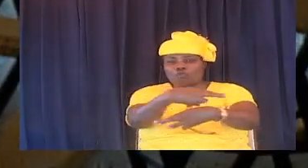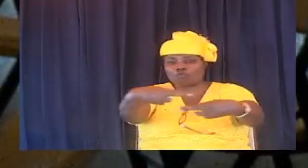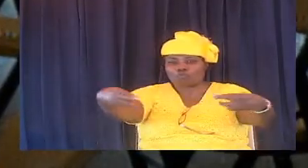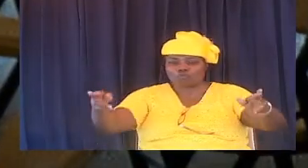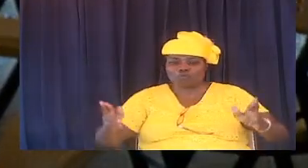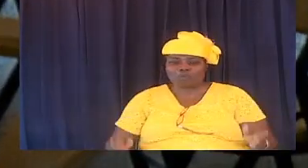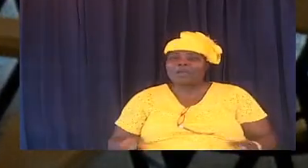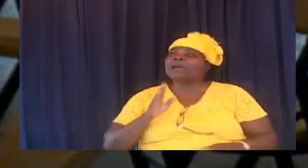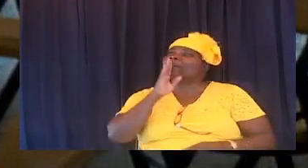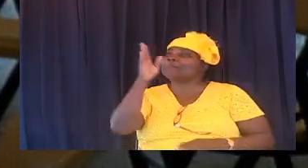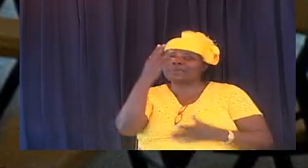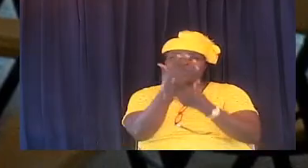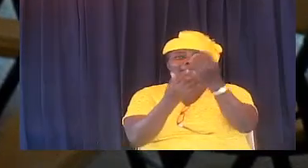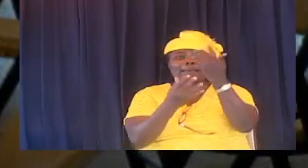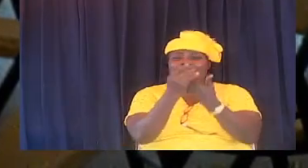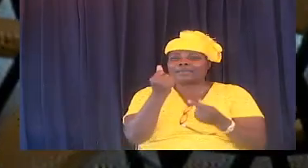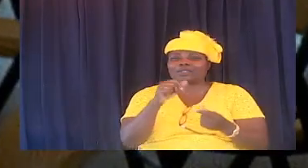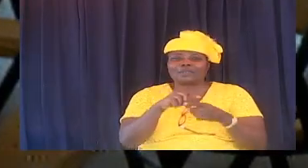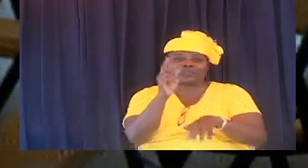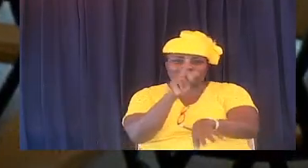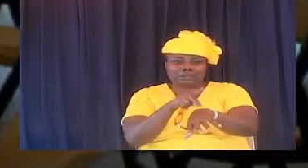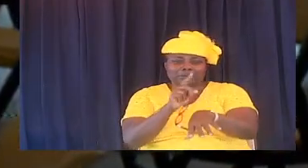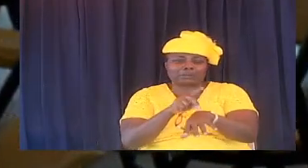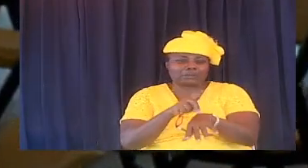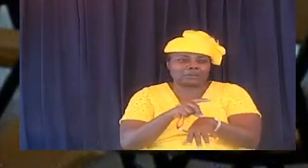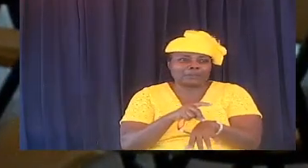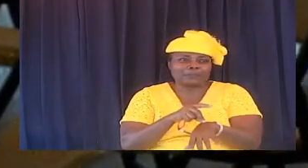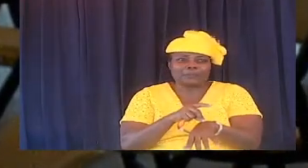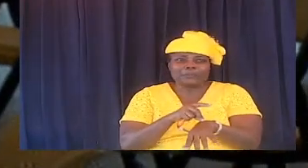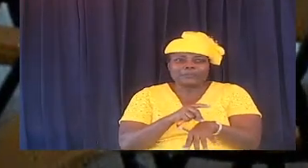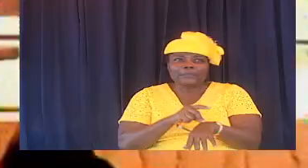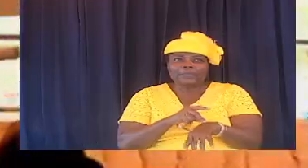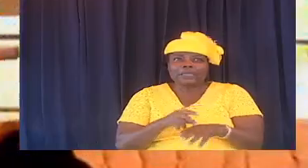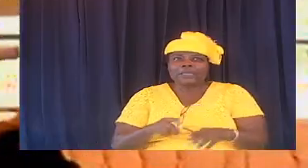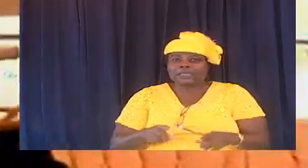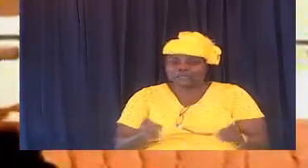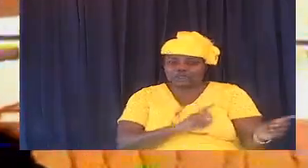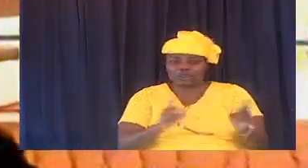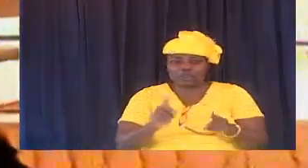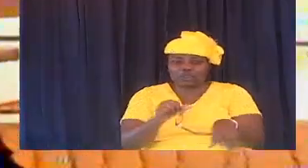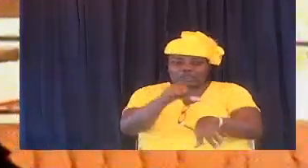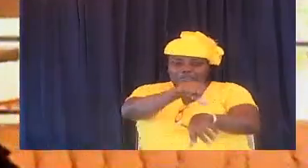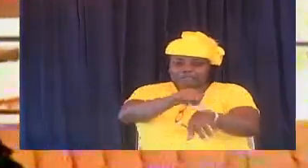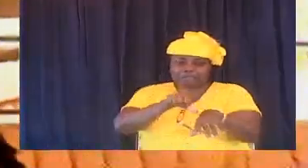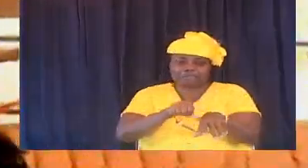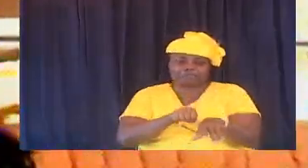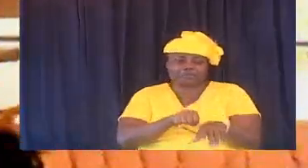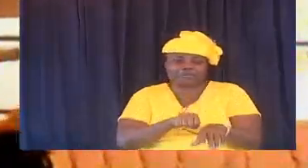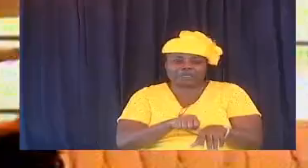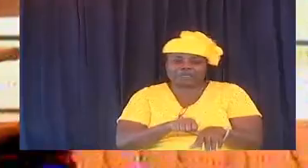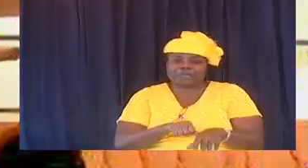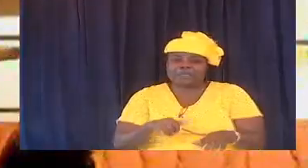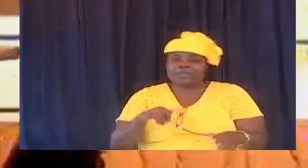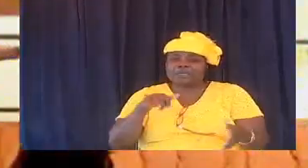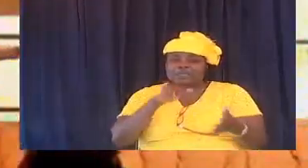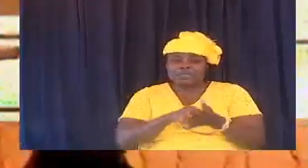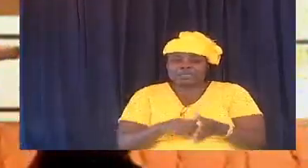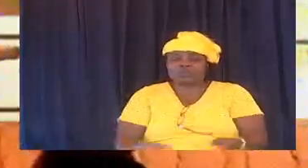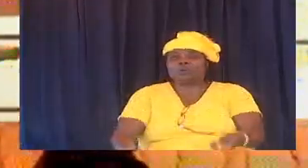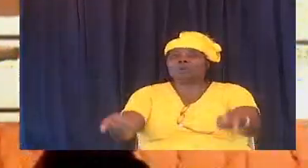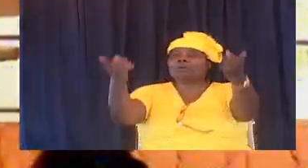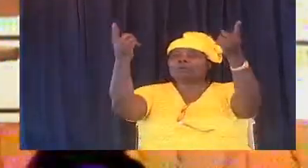hands, God, you'll stir the hands, and you'll lead the hands of the doctors as they do that operation. On your loving and God, that you come out,